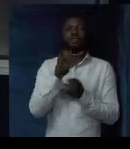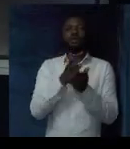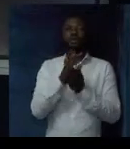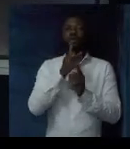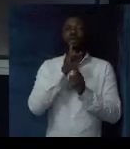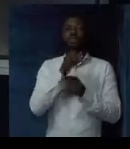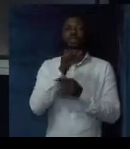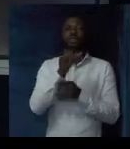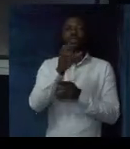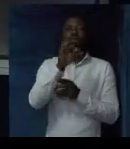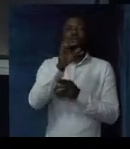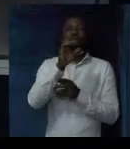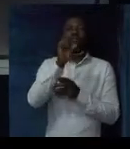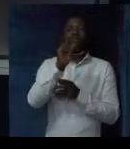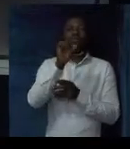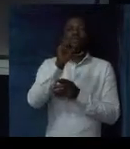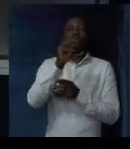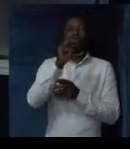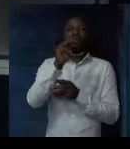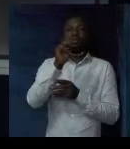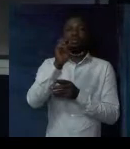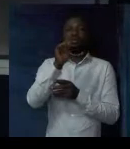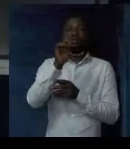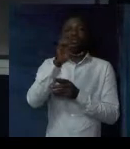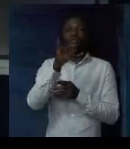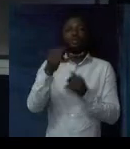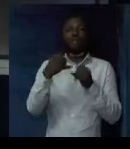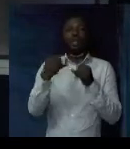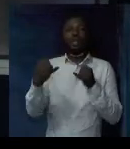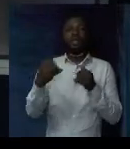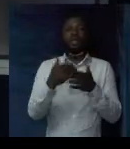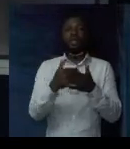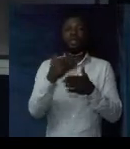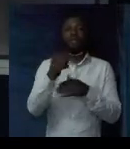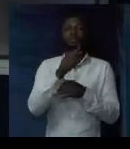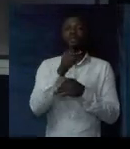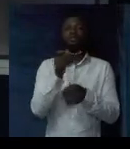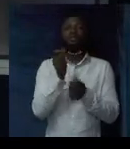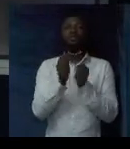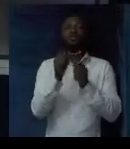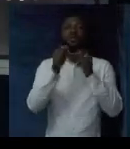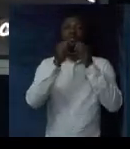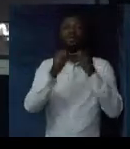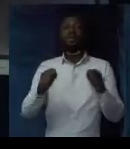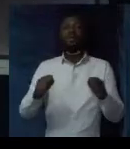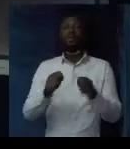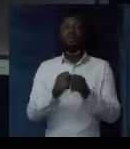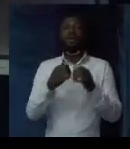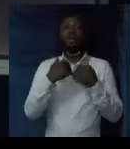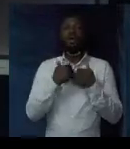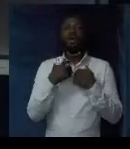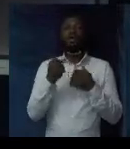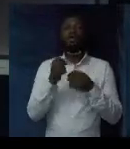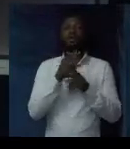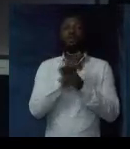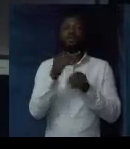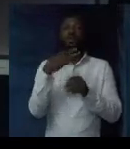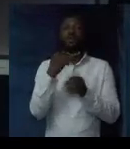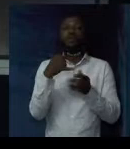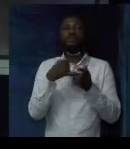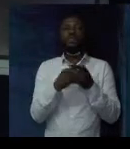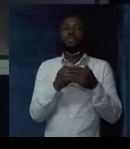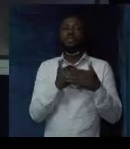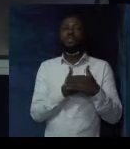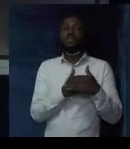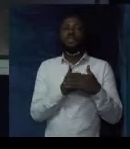Correct option there is the symmetry line. Now let's move on to the next question. Which triangle has none